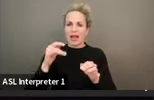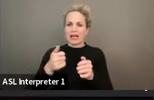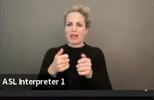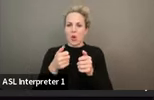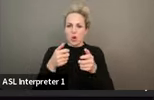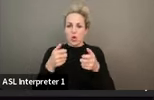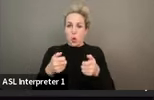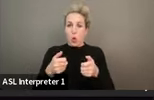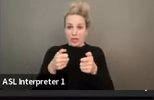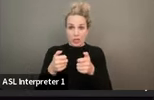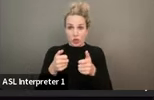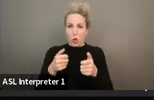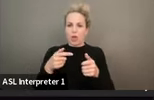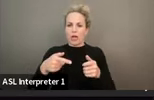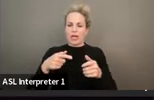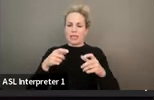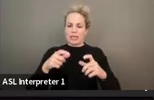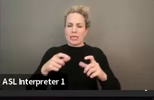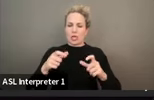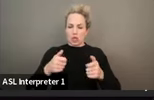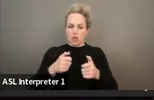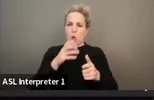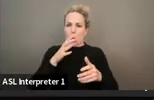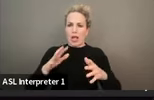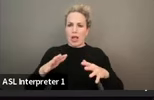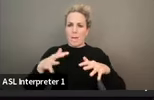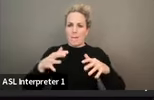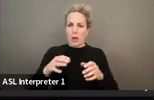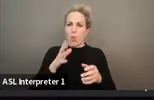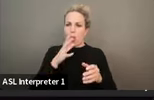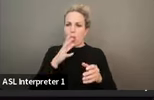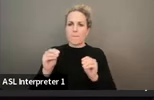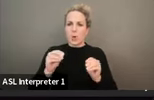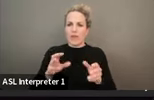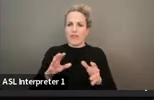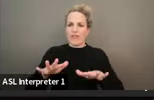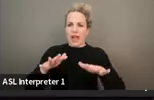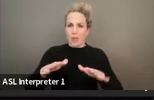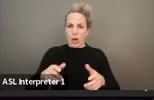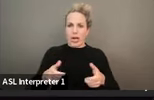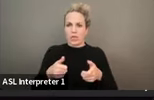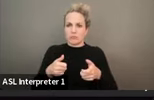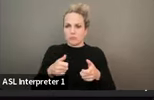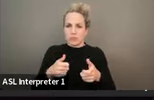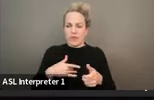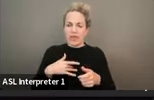some vibration. And then the player then, why is it a loop? The player then has